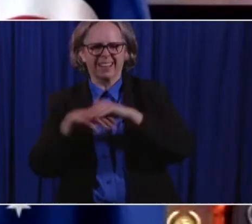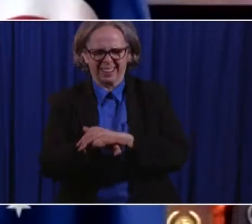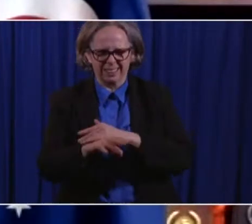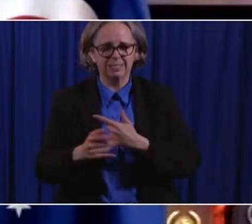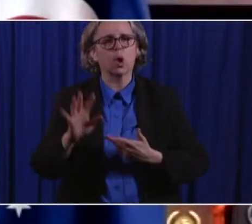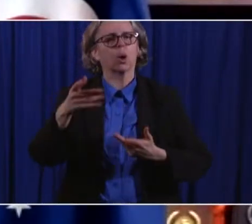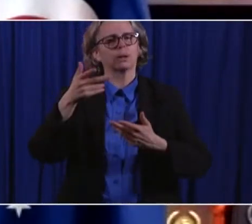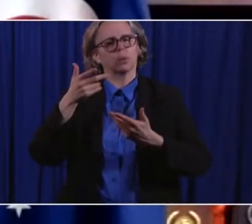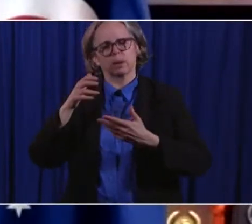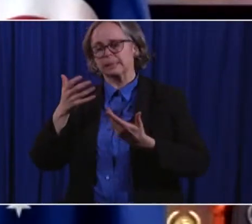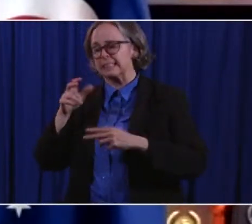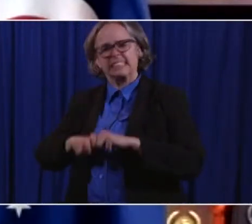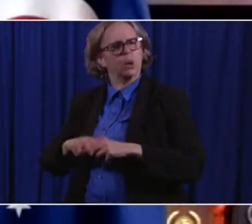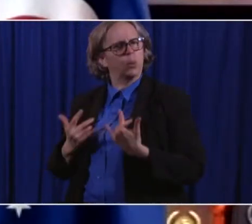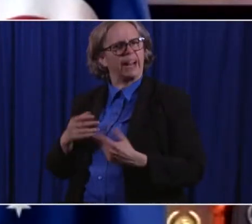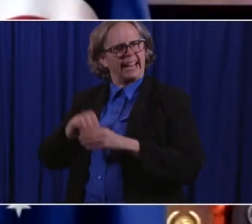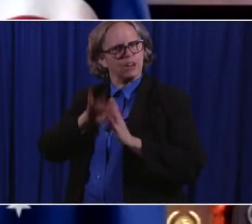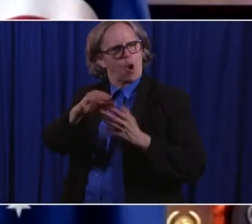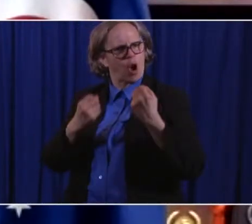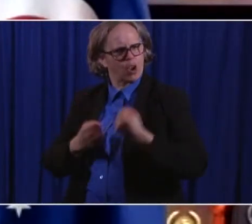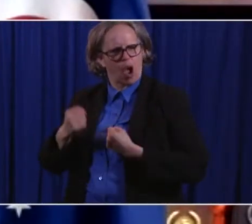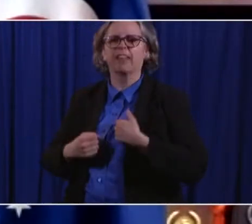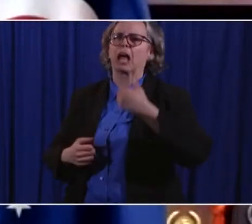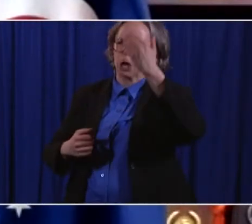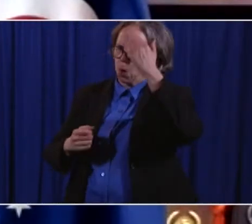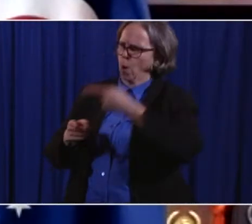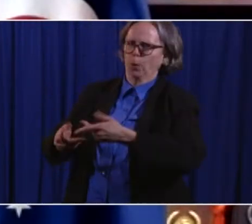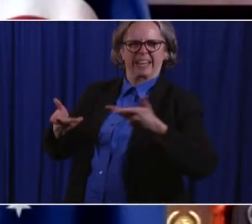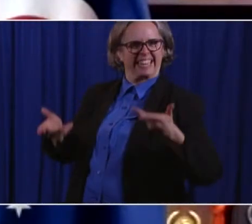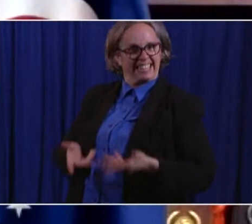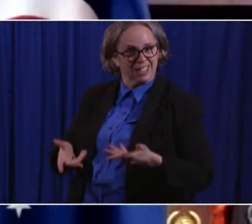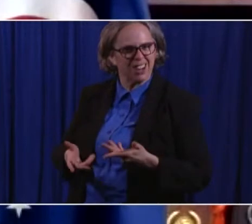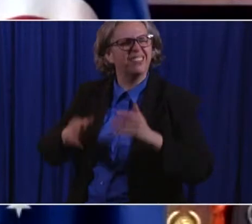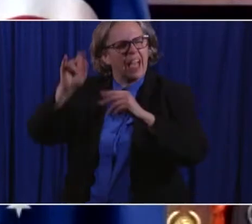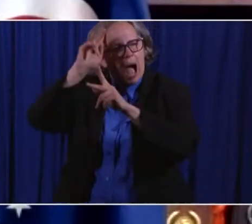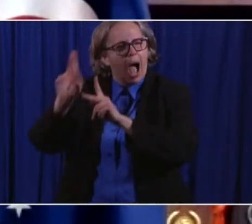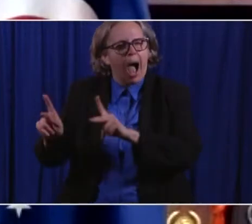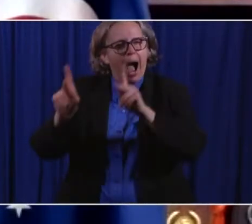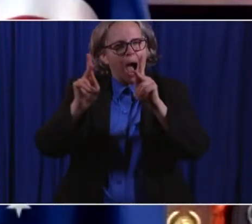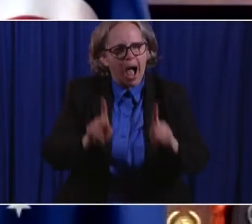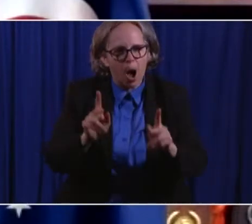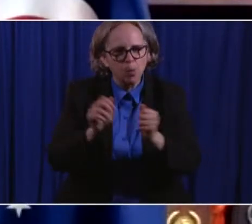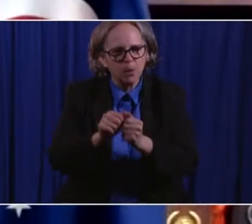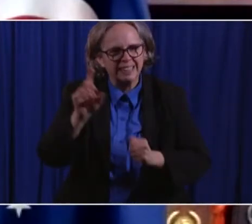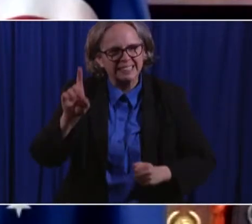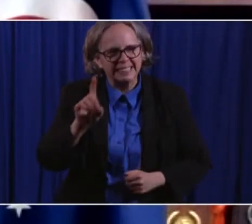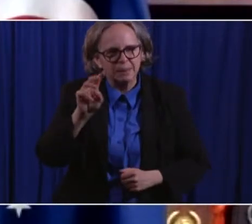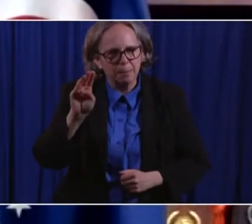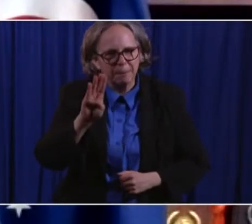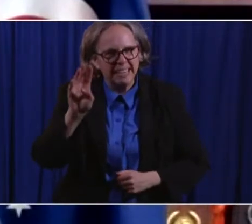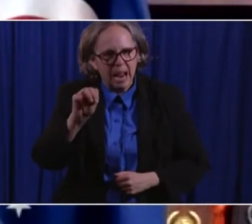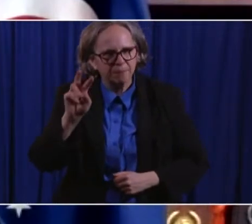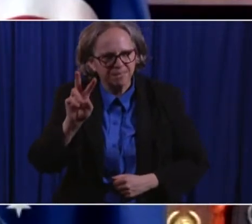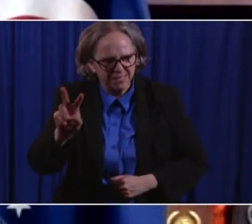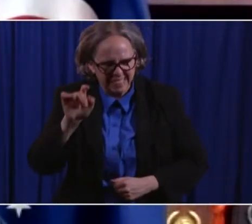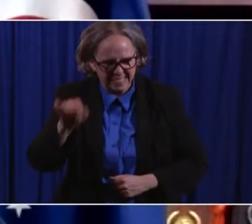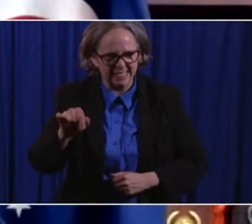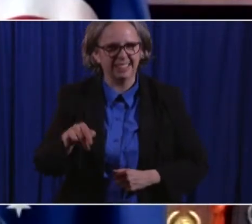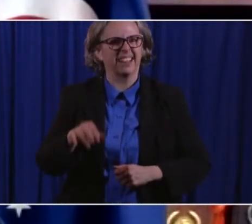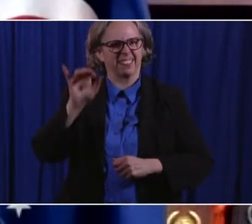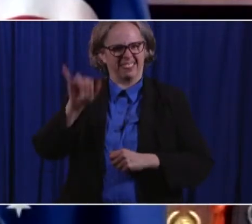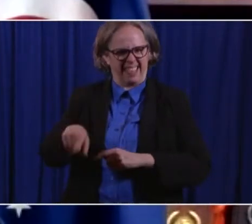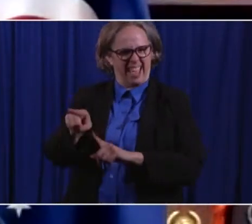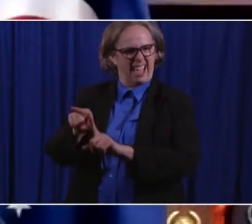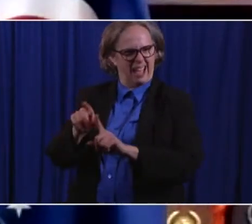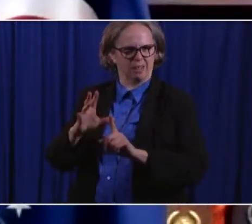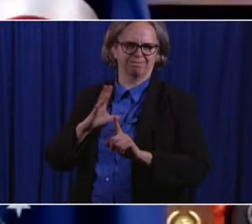All of these kinds of upgrades are available through our BMV. And this is another timely reason